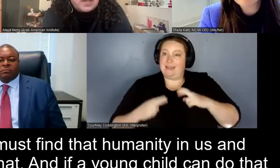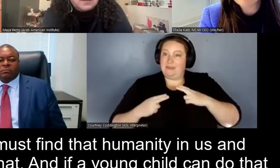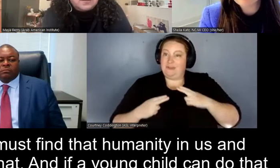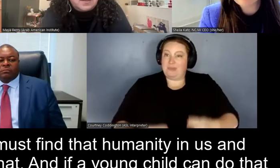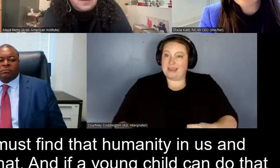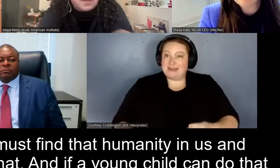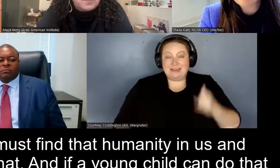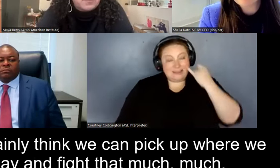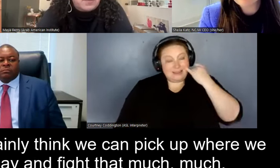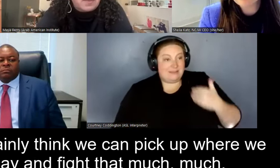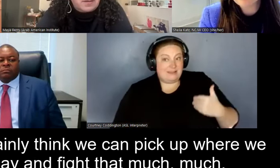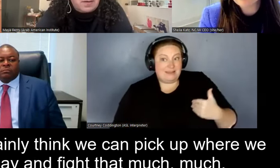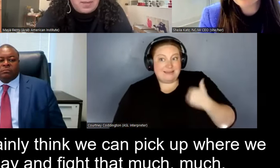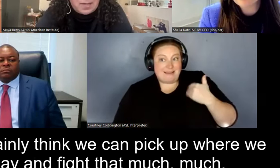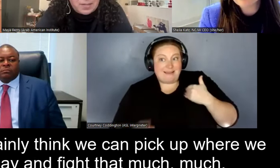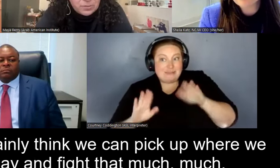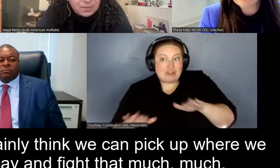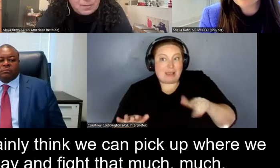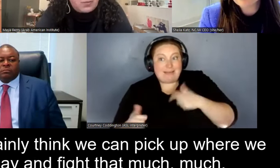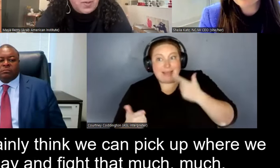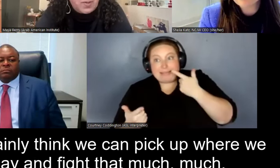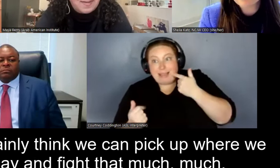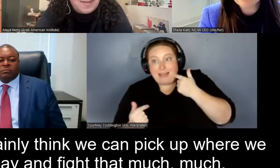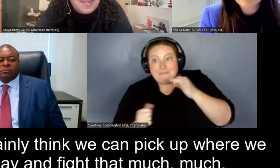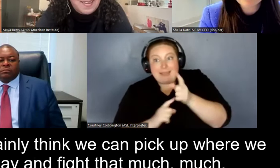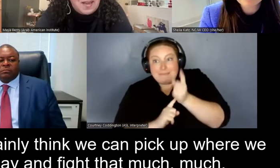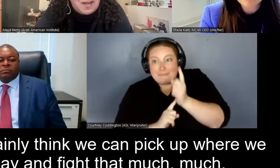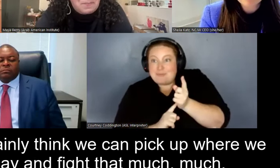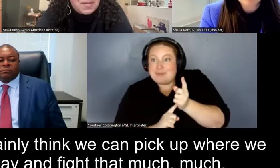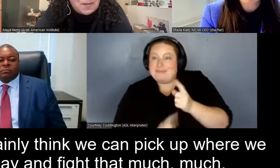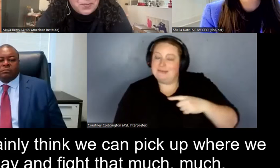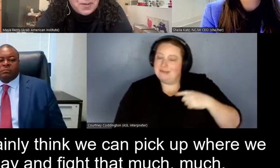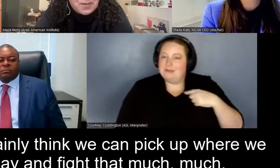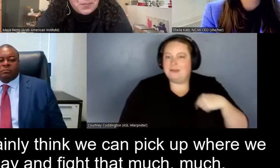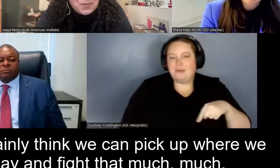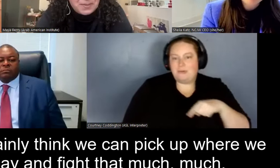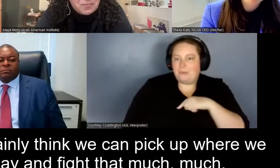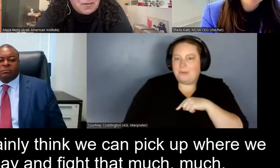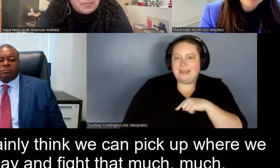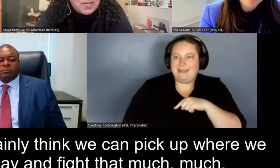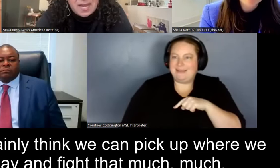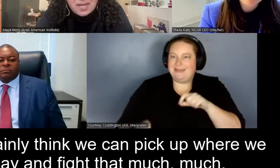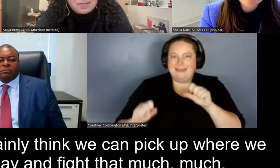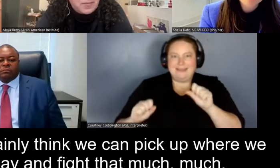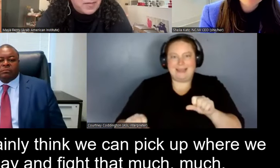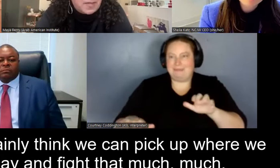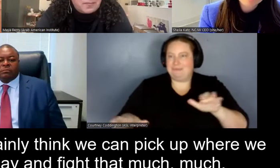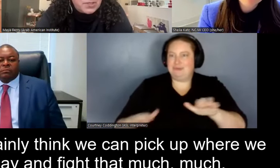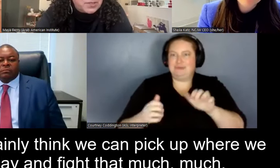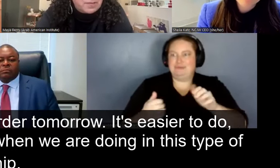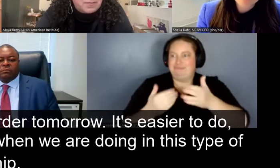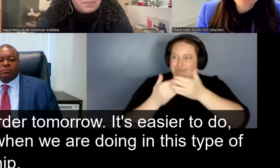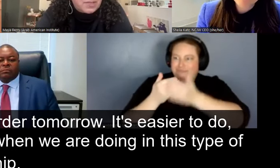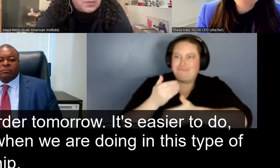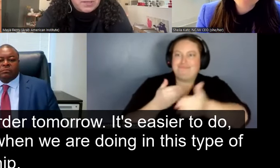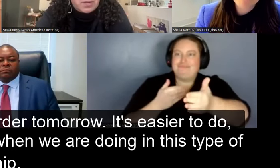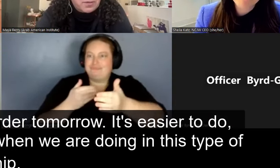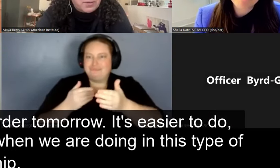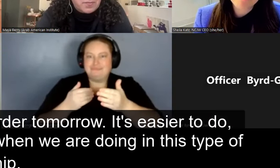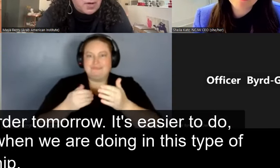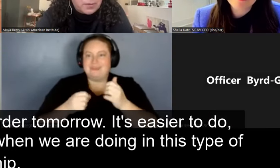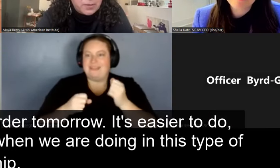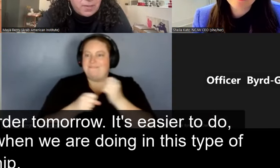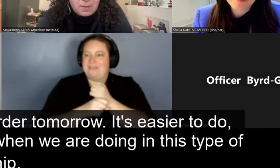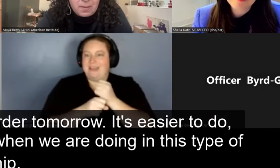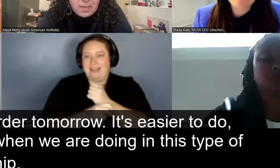young child can do that there, I certainly think we can pick up where we leave off today and fight that much